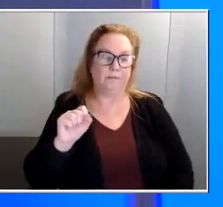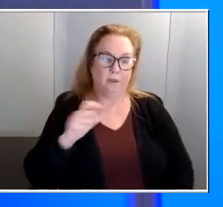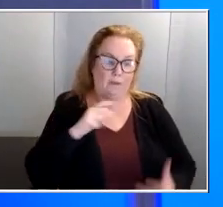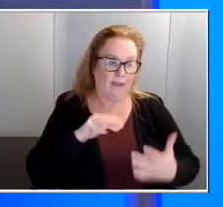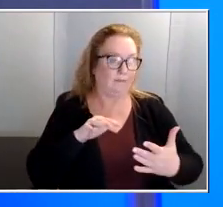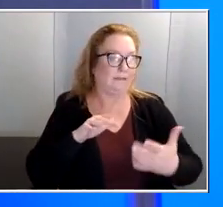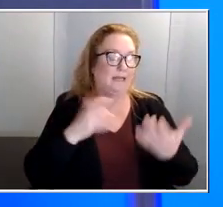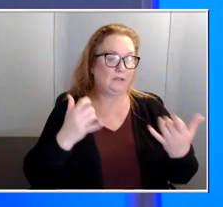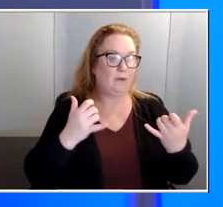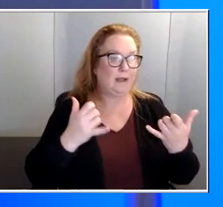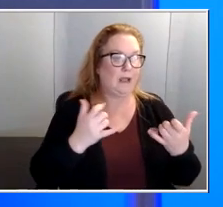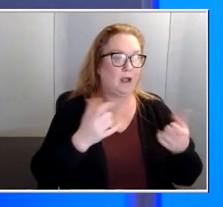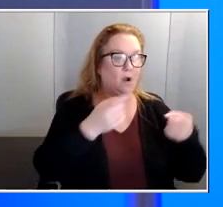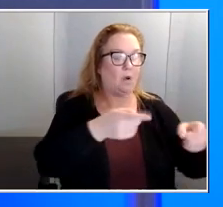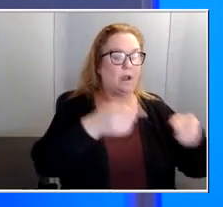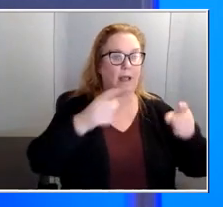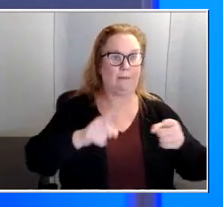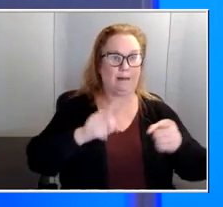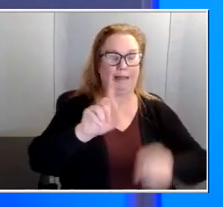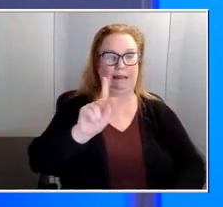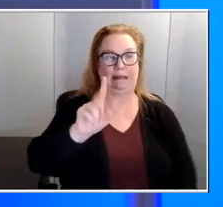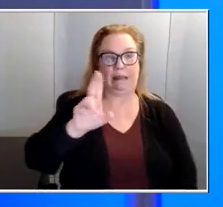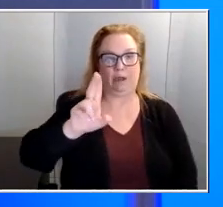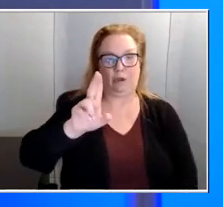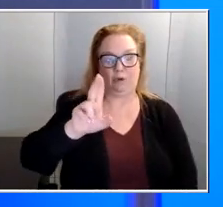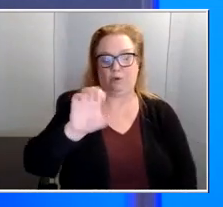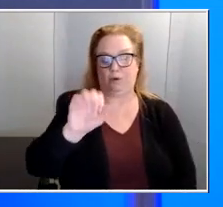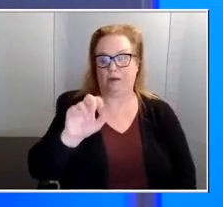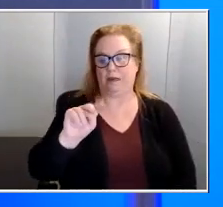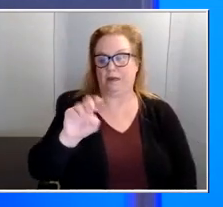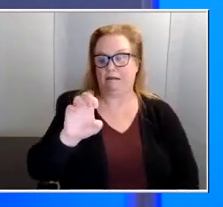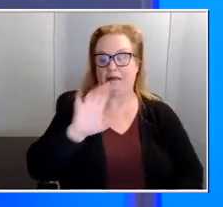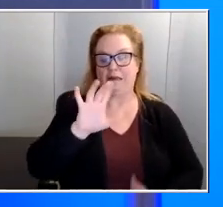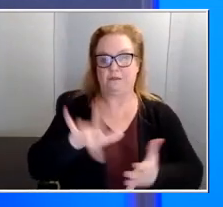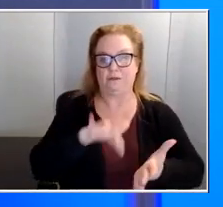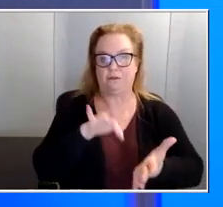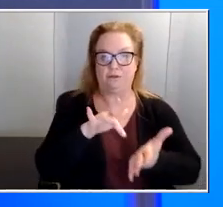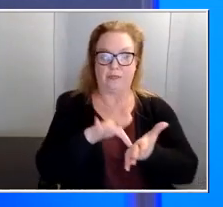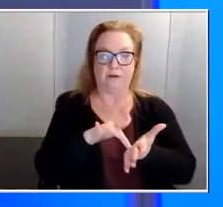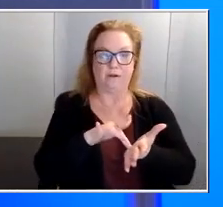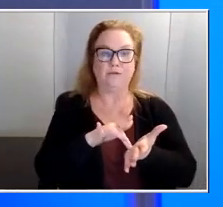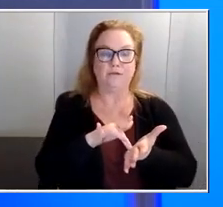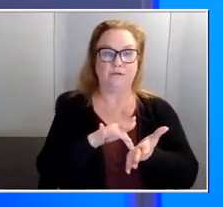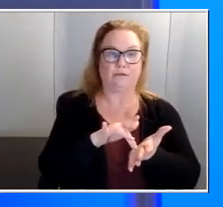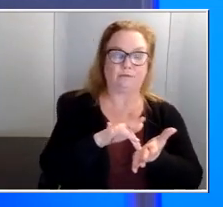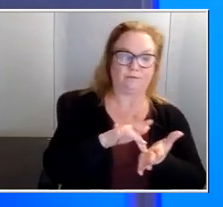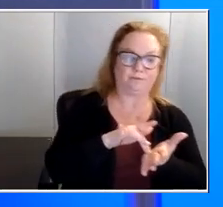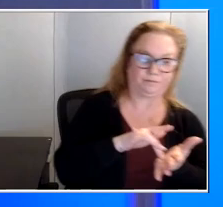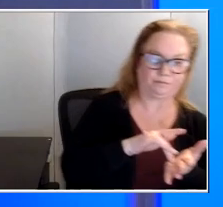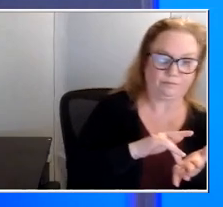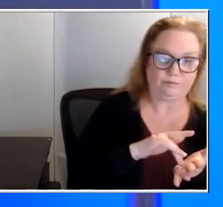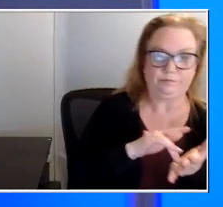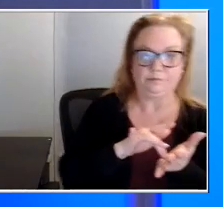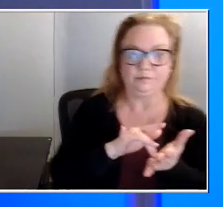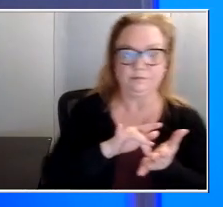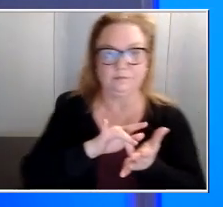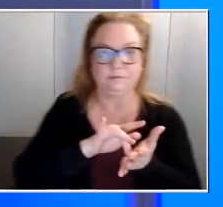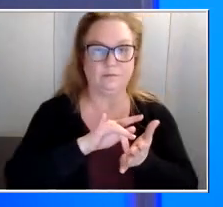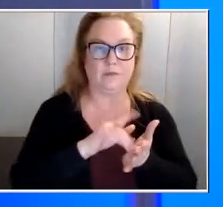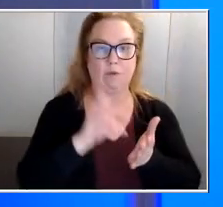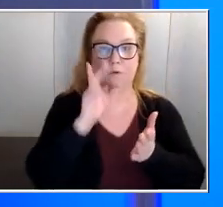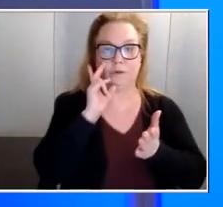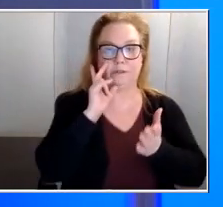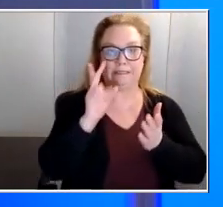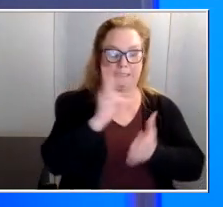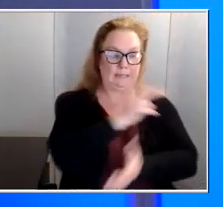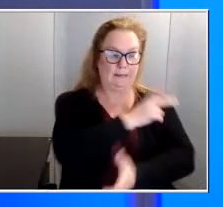currently underway at the University of Kansas Cancer Center. This is making a big splash in the world because we're seeing patients go